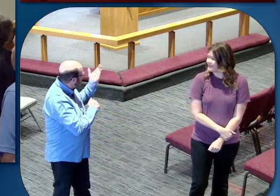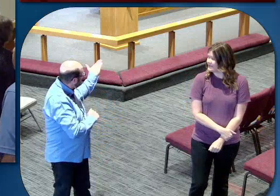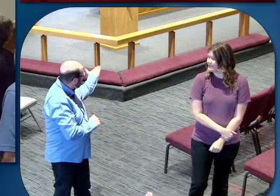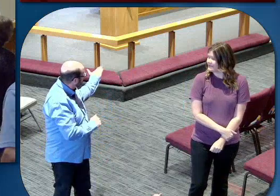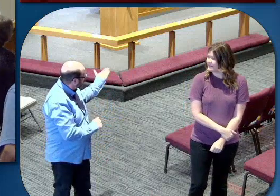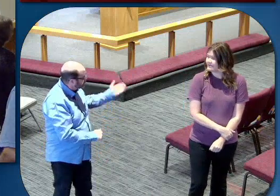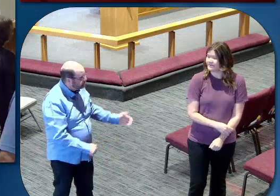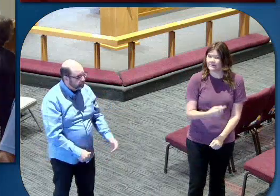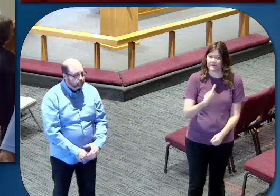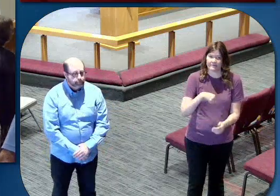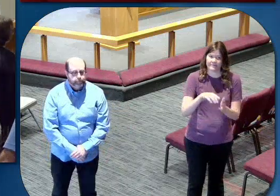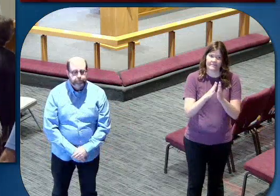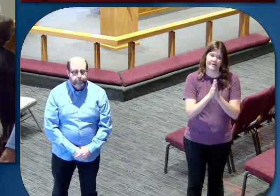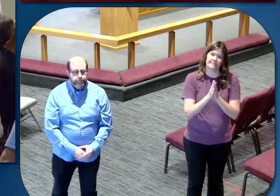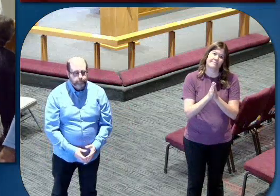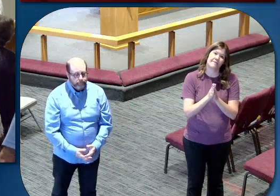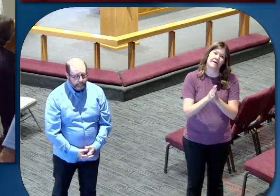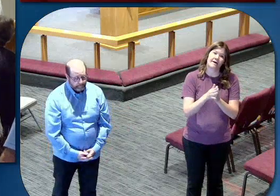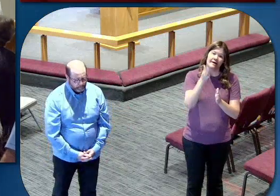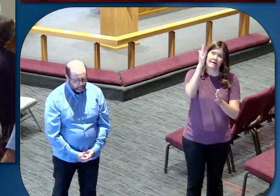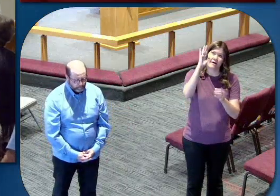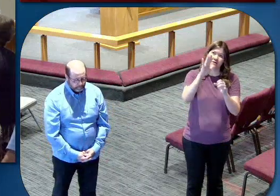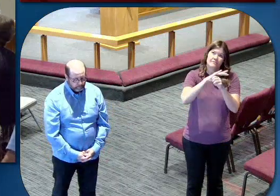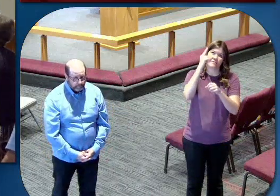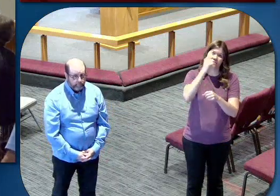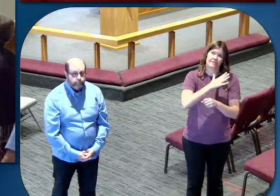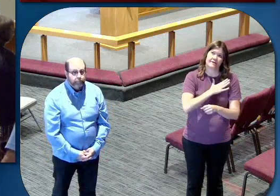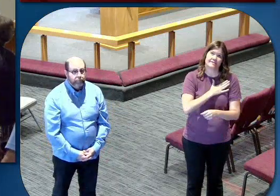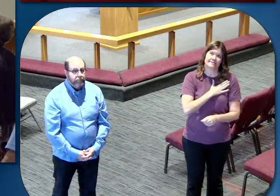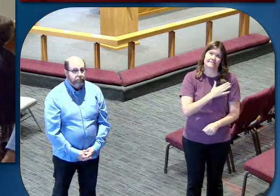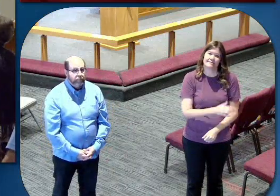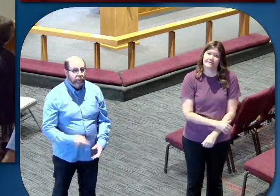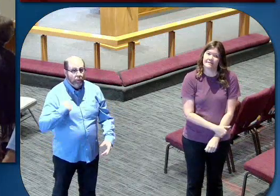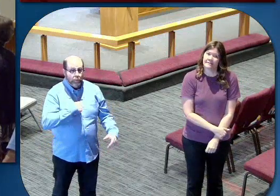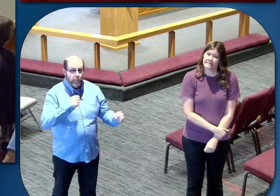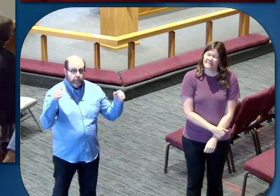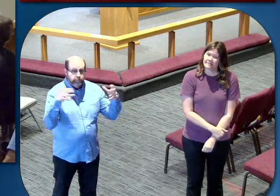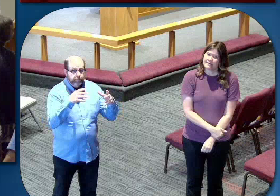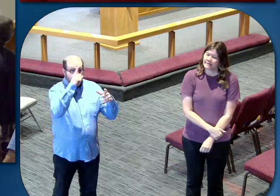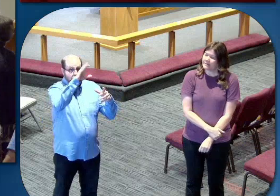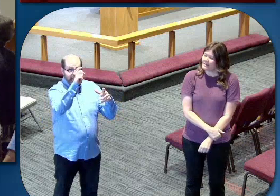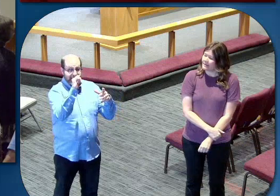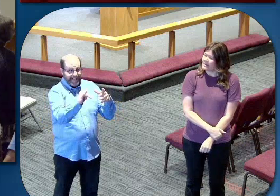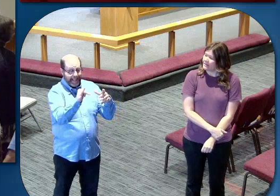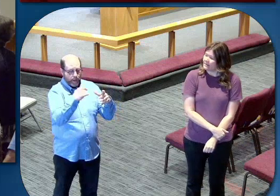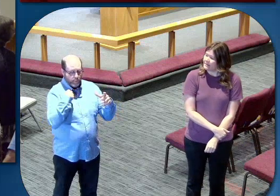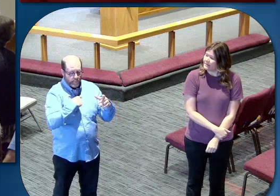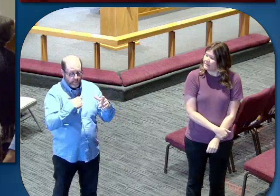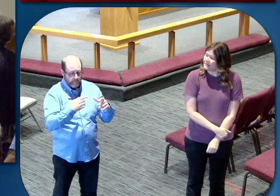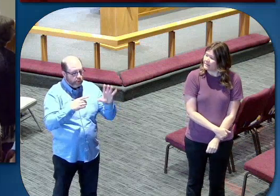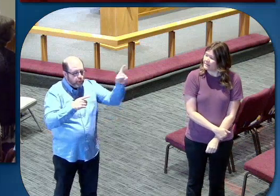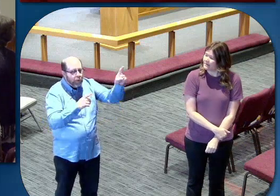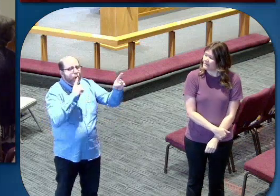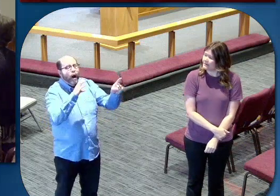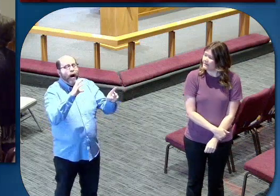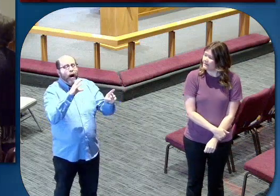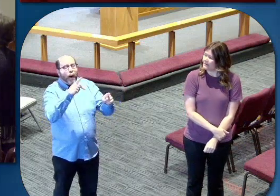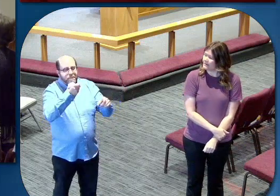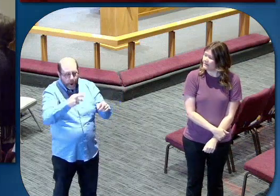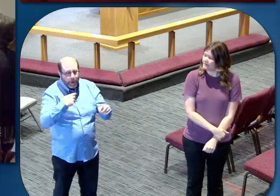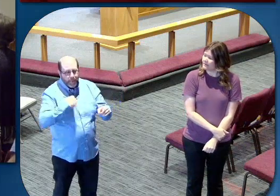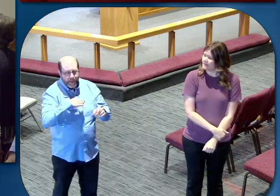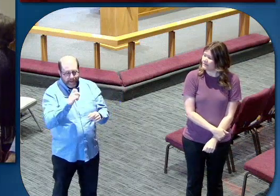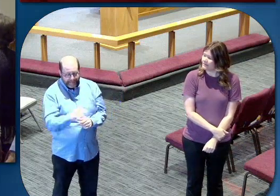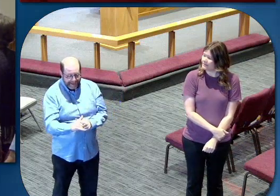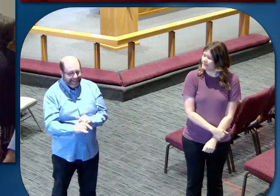pray. Gracious God, we are the clay, you are the potter. Form the church as a place where